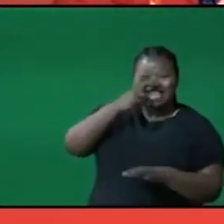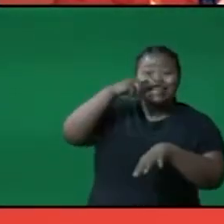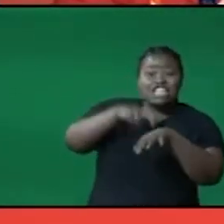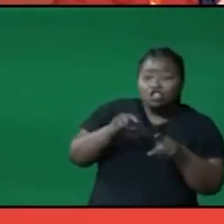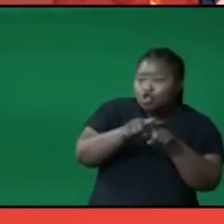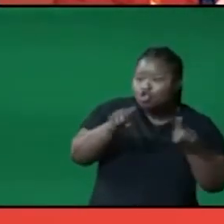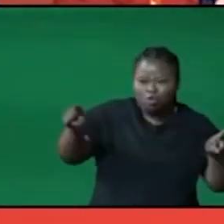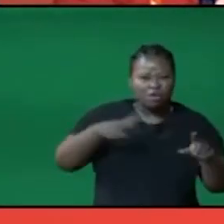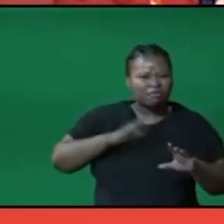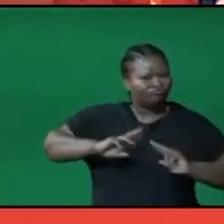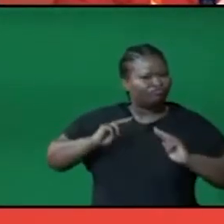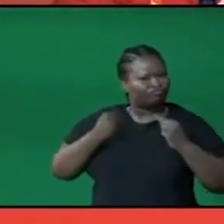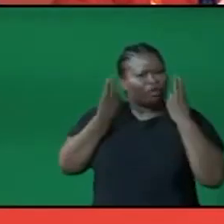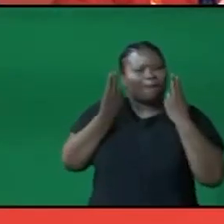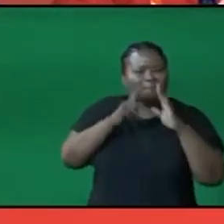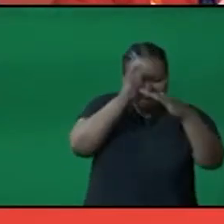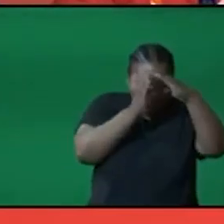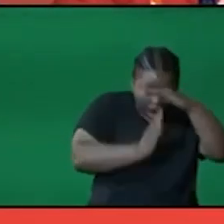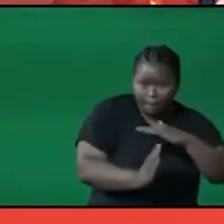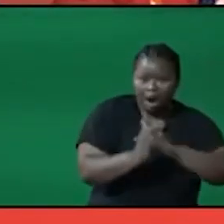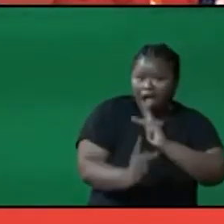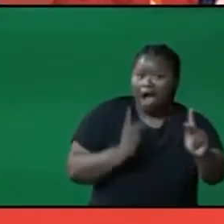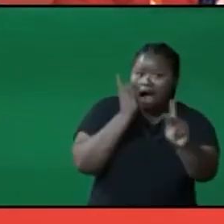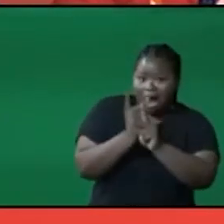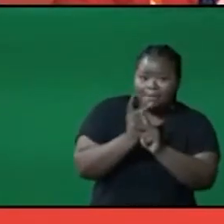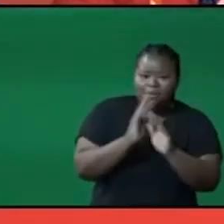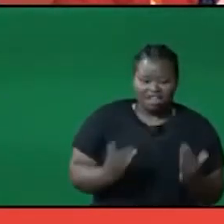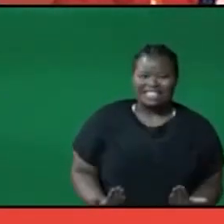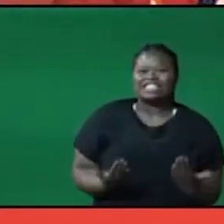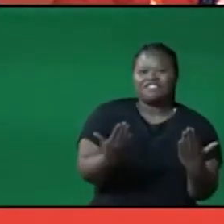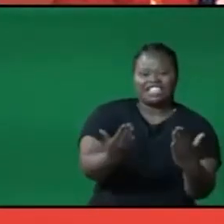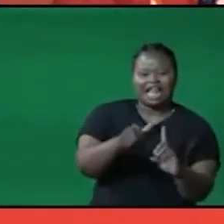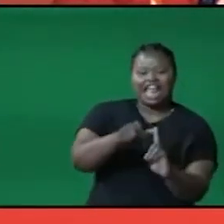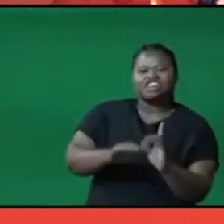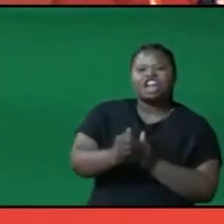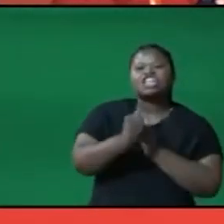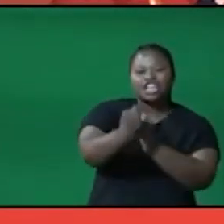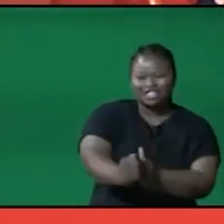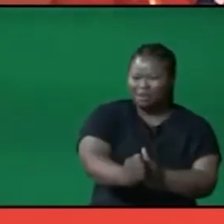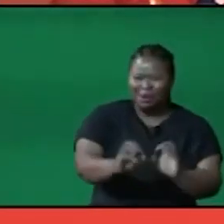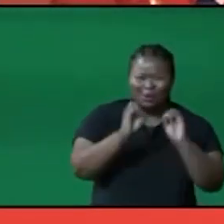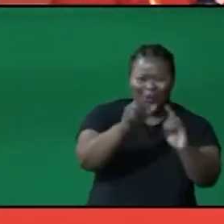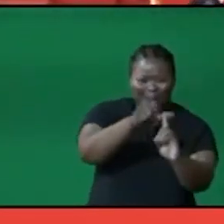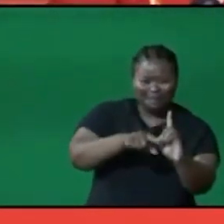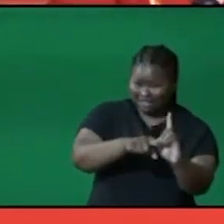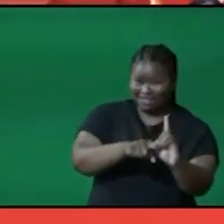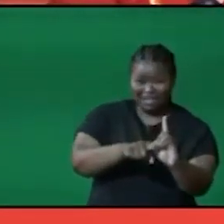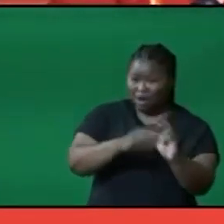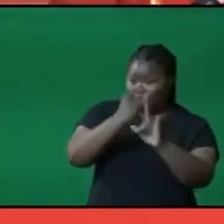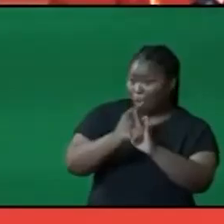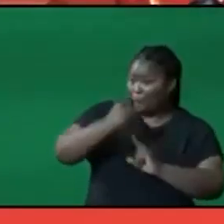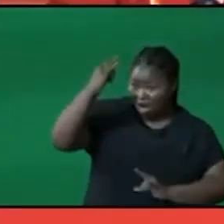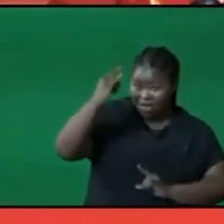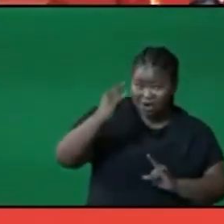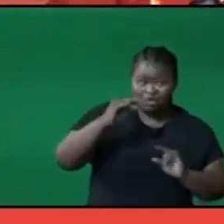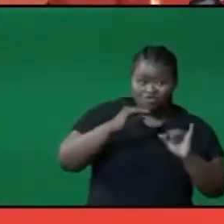be selfless, humble, and a servant leadership. No one has won